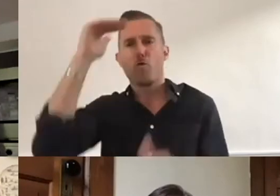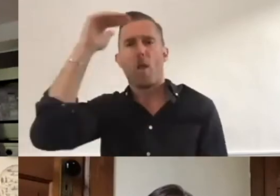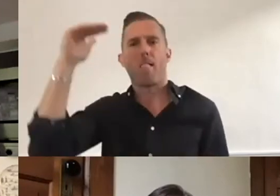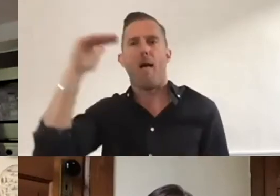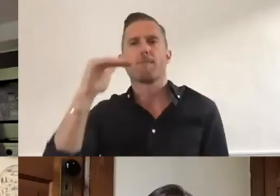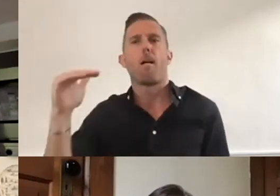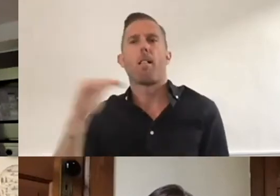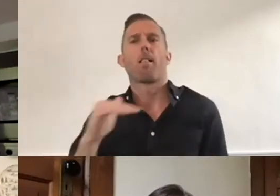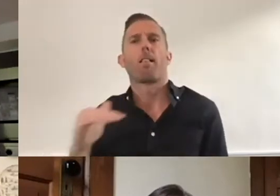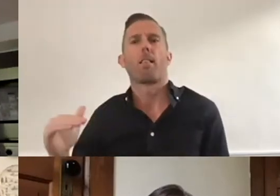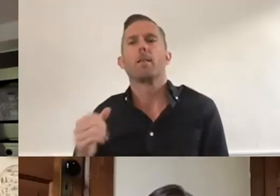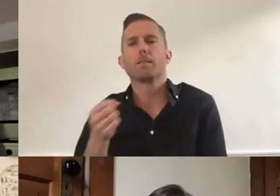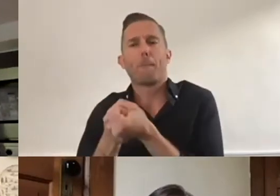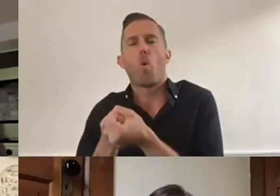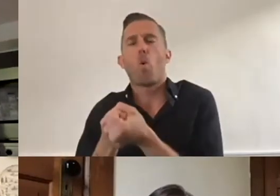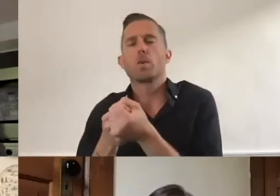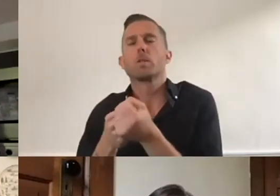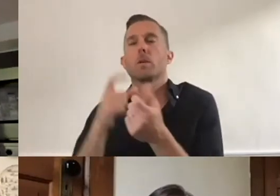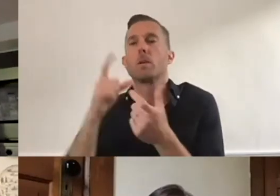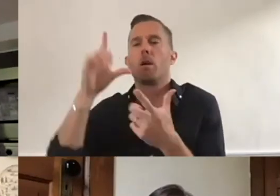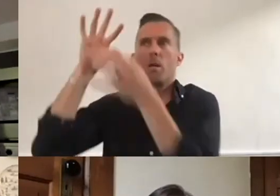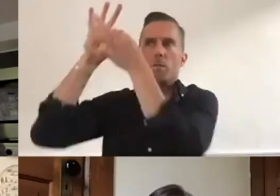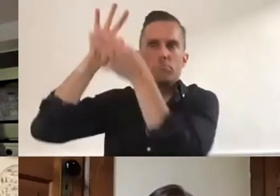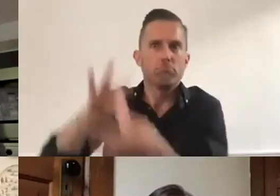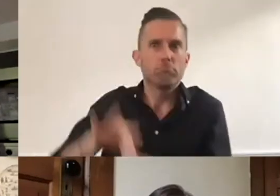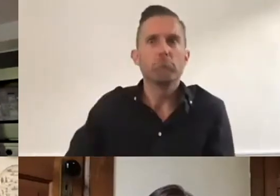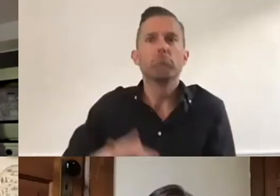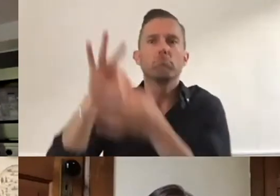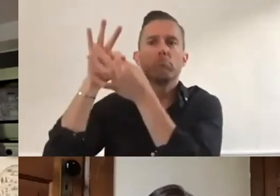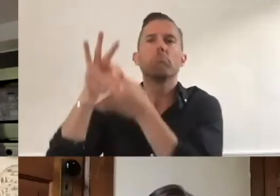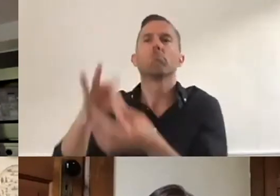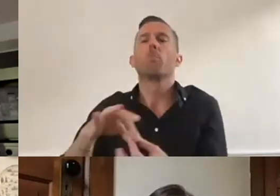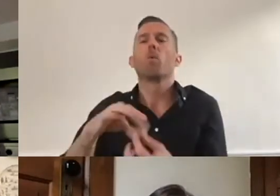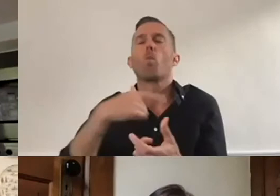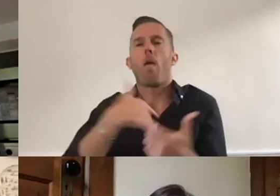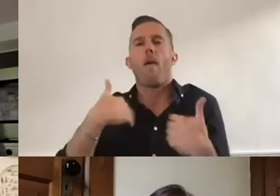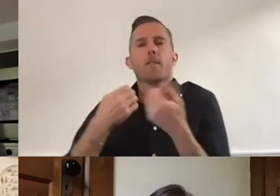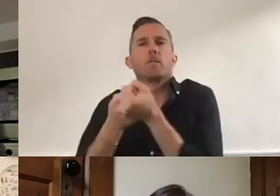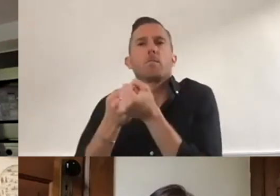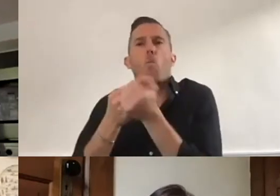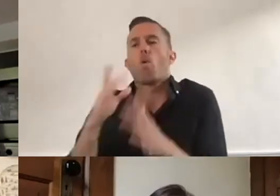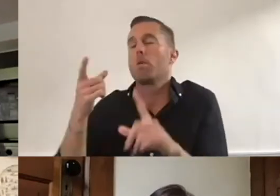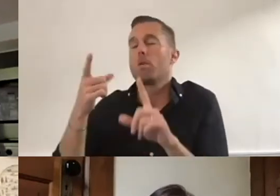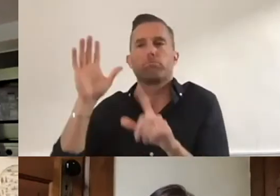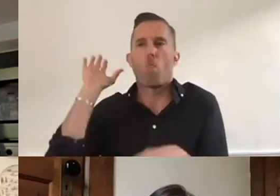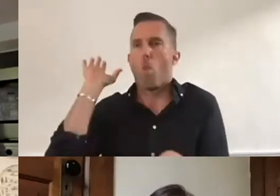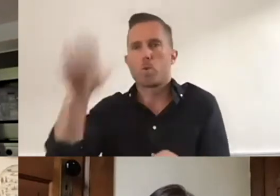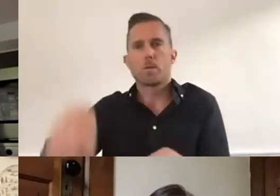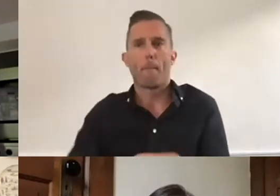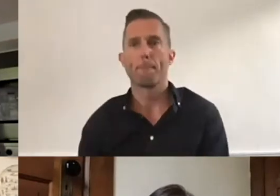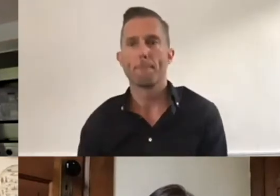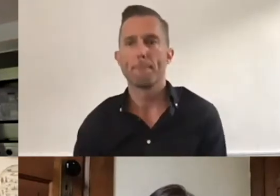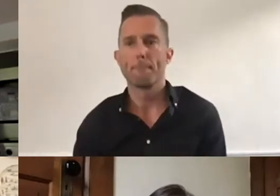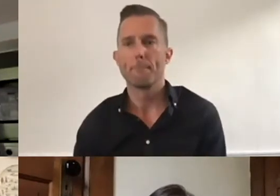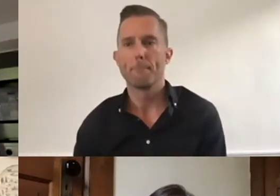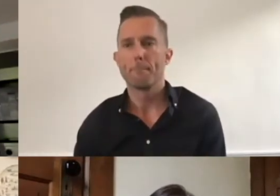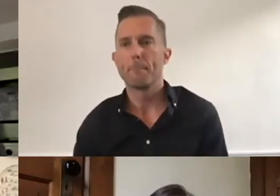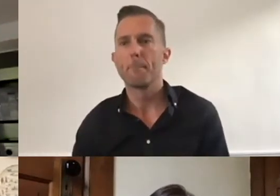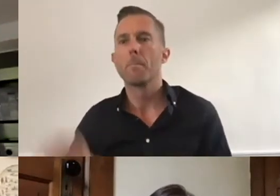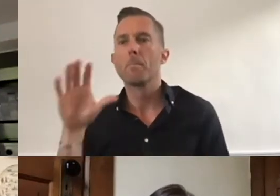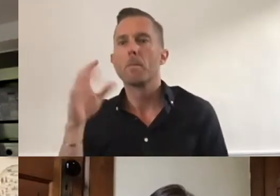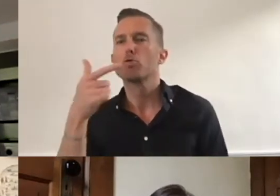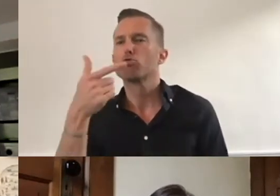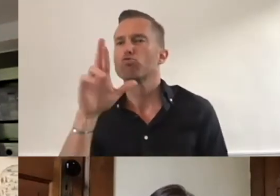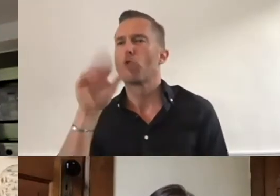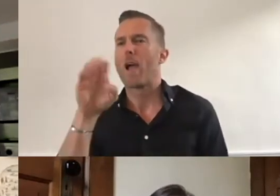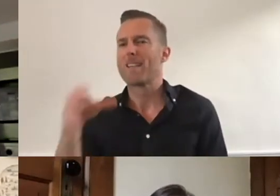unless we're creating champions across the whole process. Yeah, I would agree